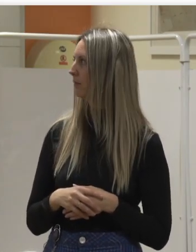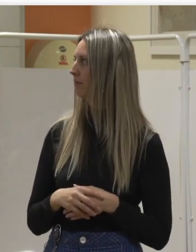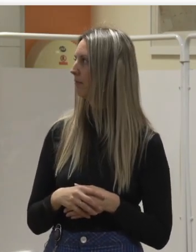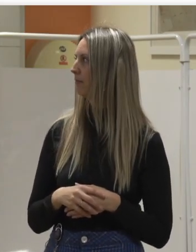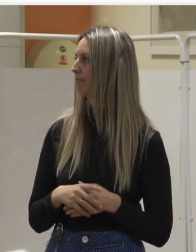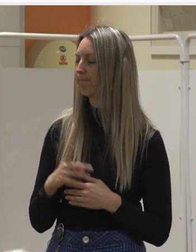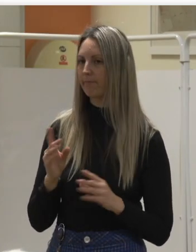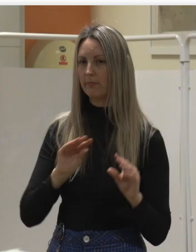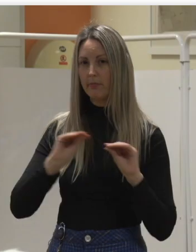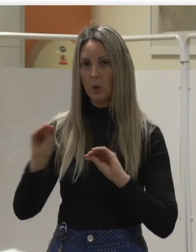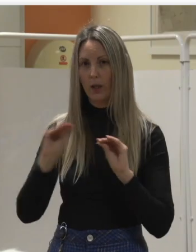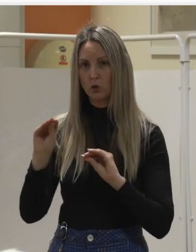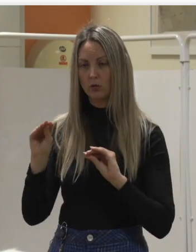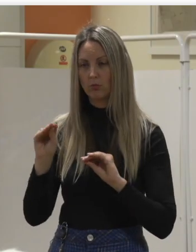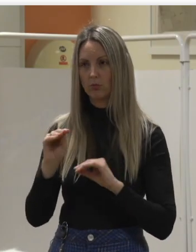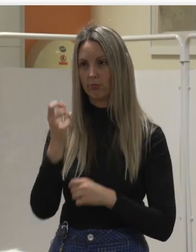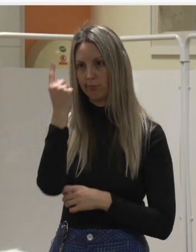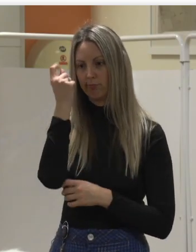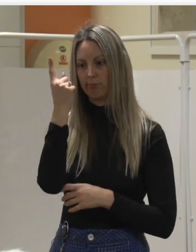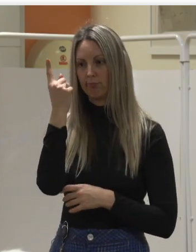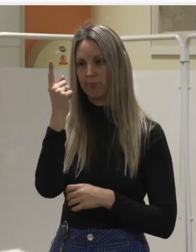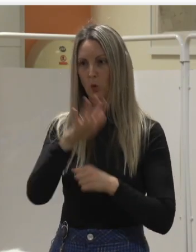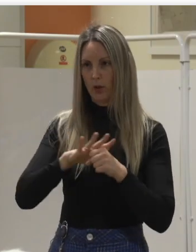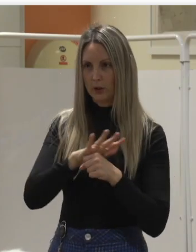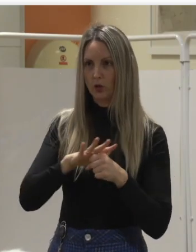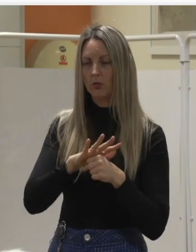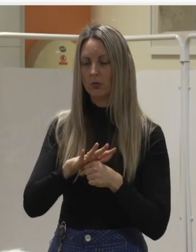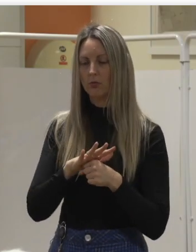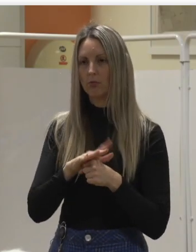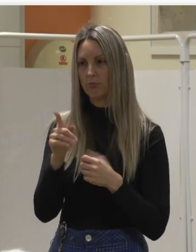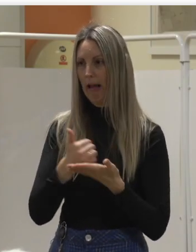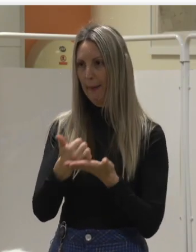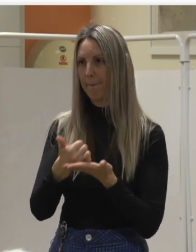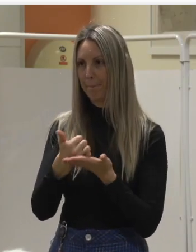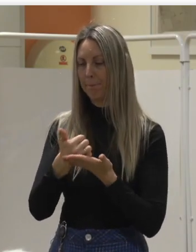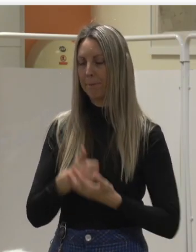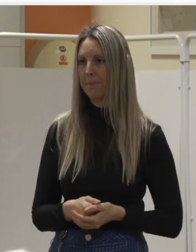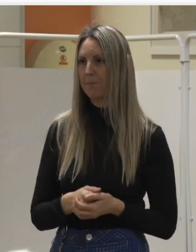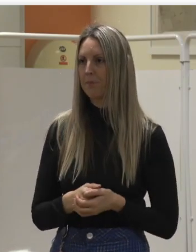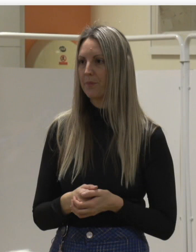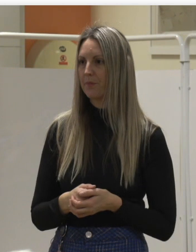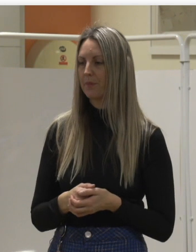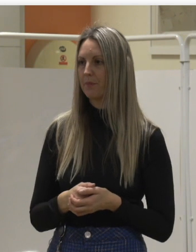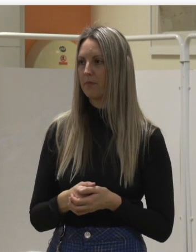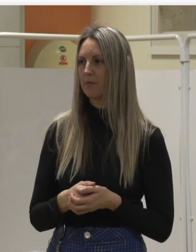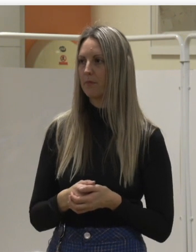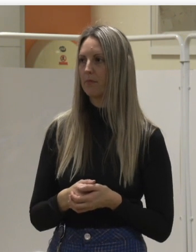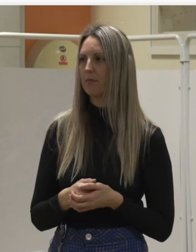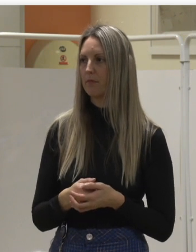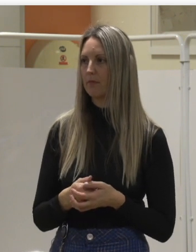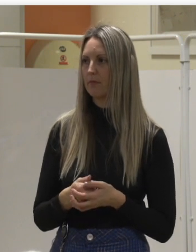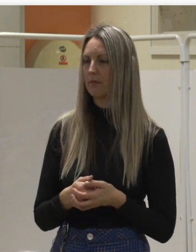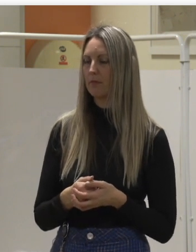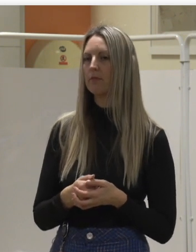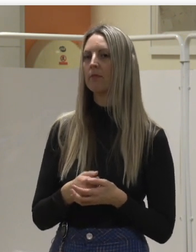Education, understanding about the condition. So one of the things people think that when they have painful condition, there is